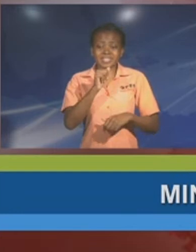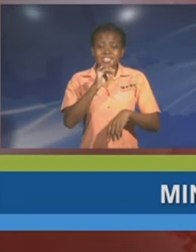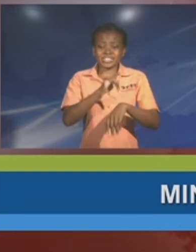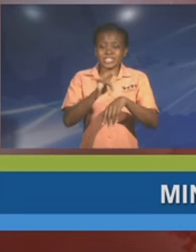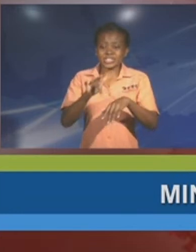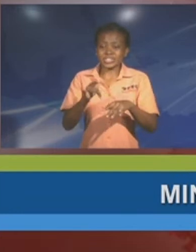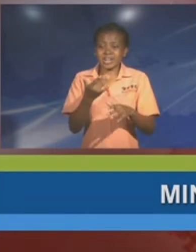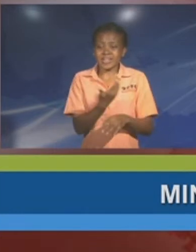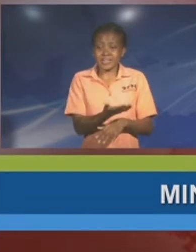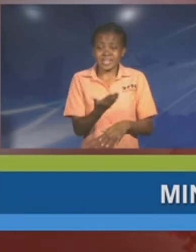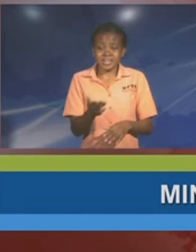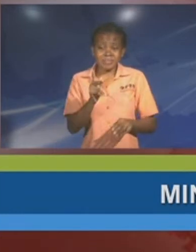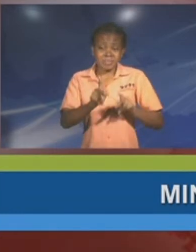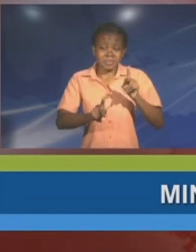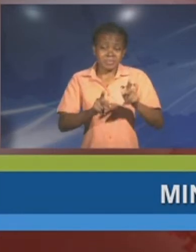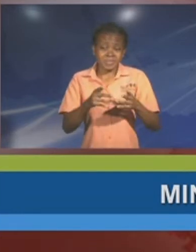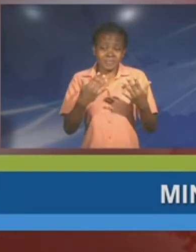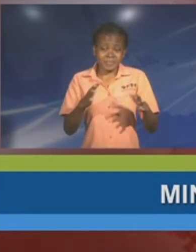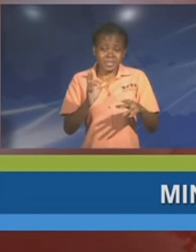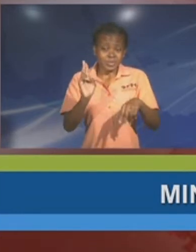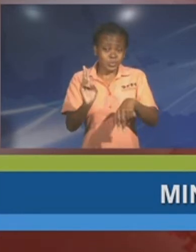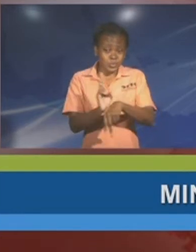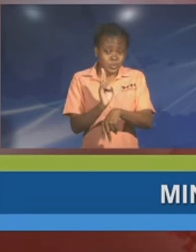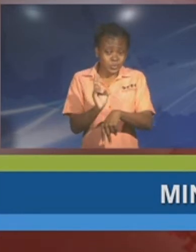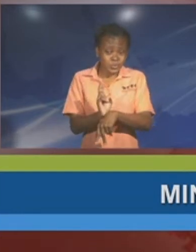with monkeypox has used.